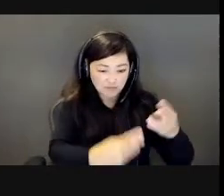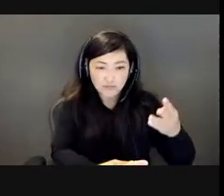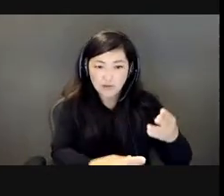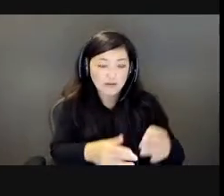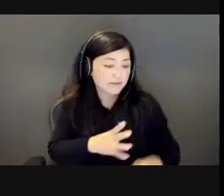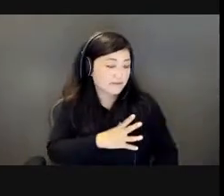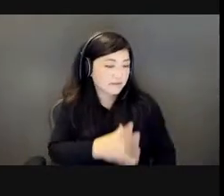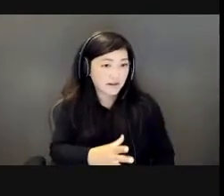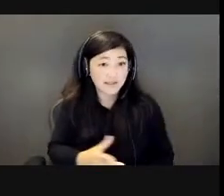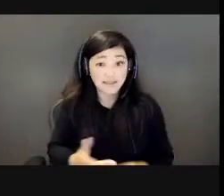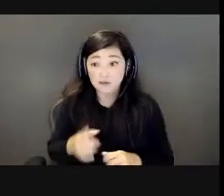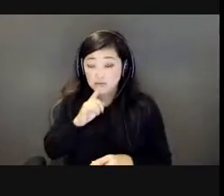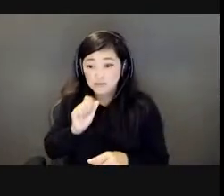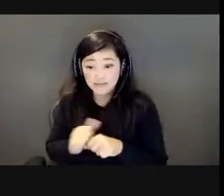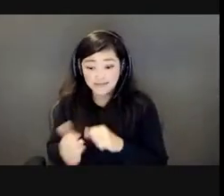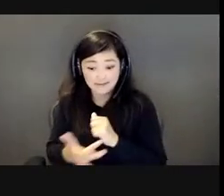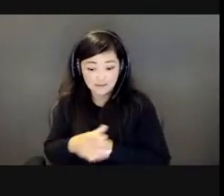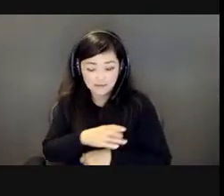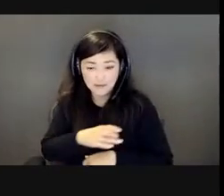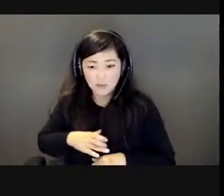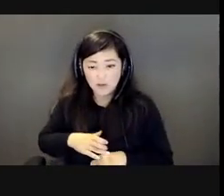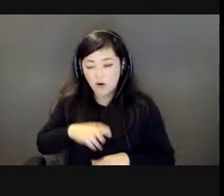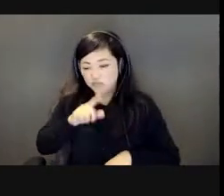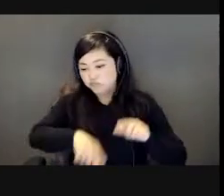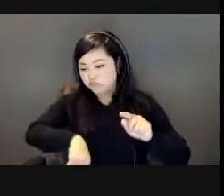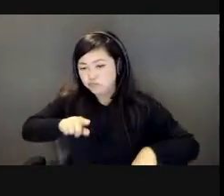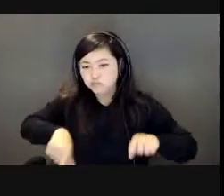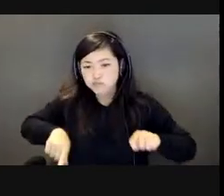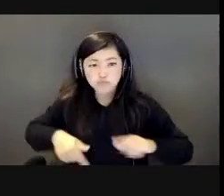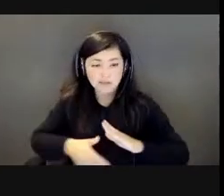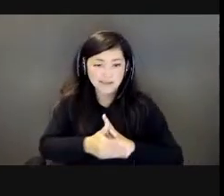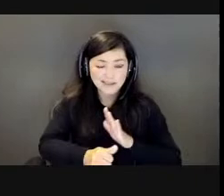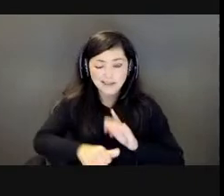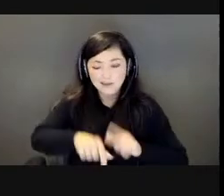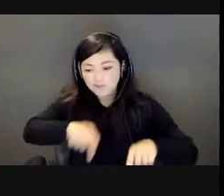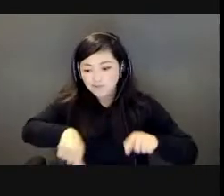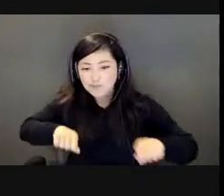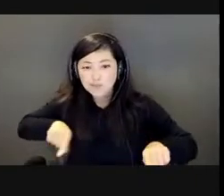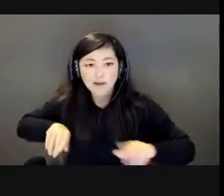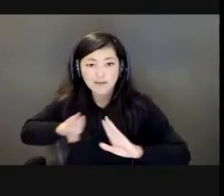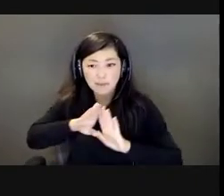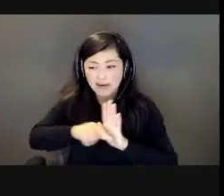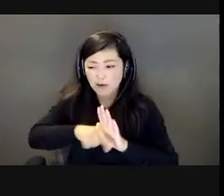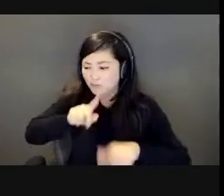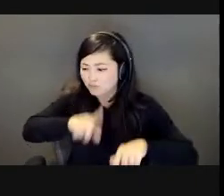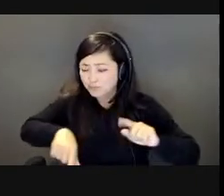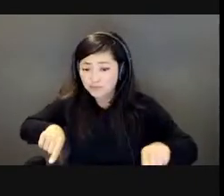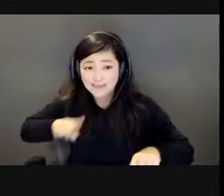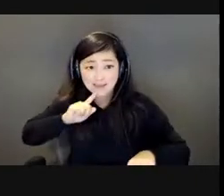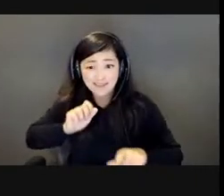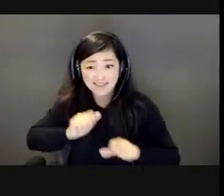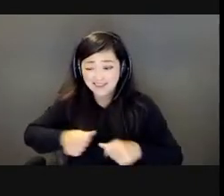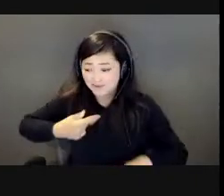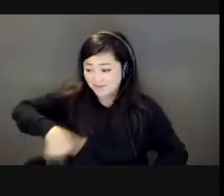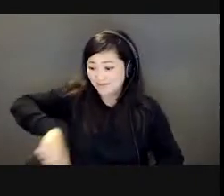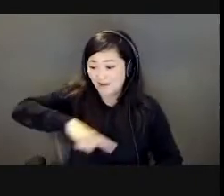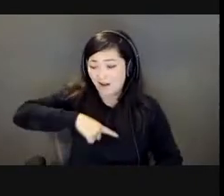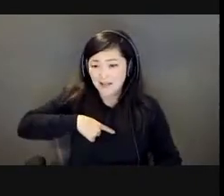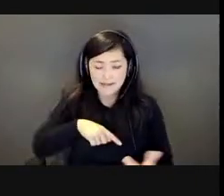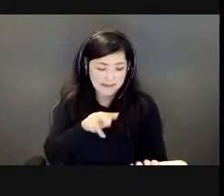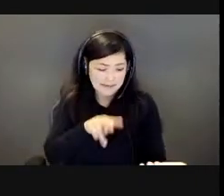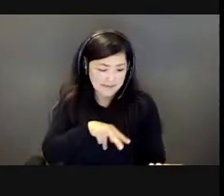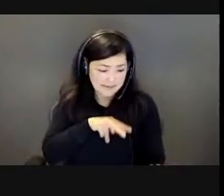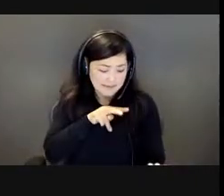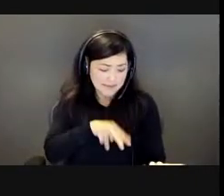a very diverse group, skilled of people of backgrounds, we've been staring at this for a long time, and